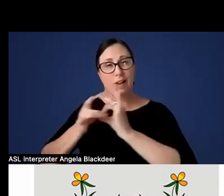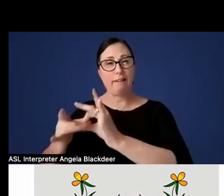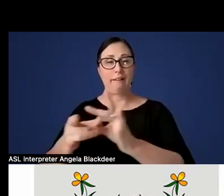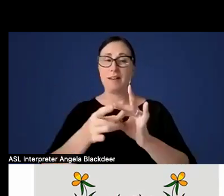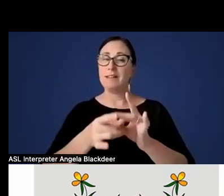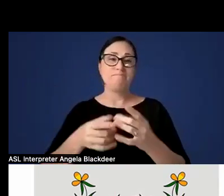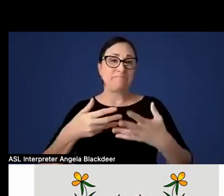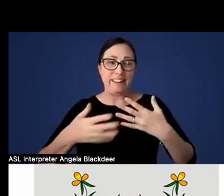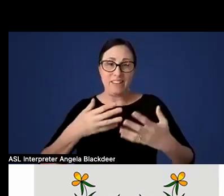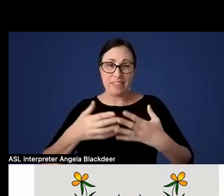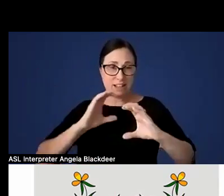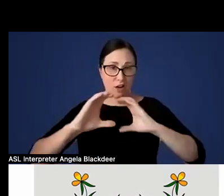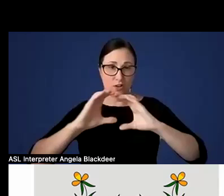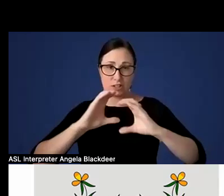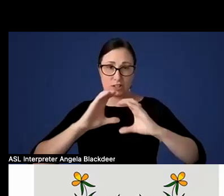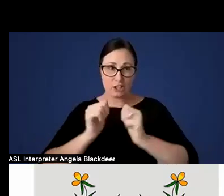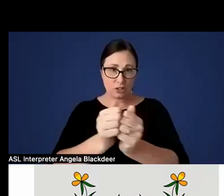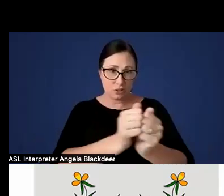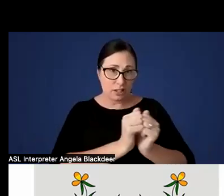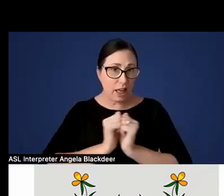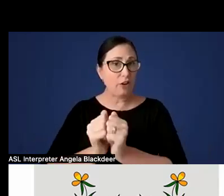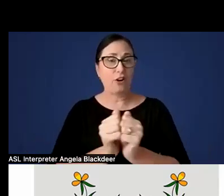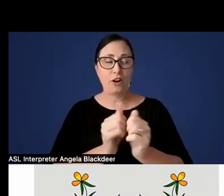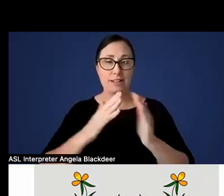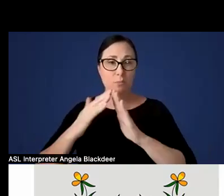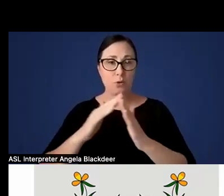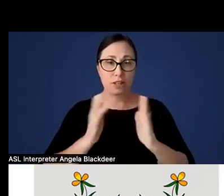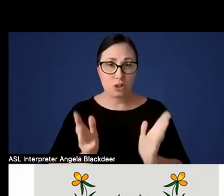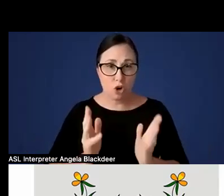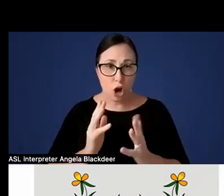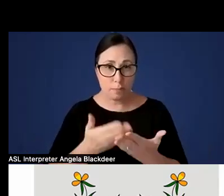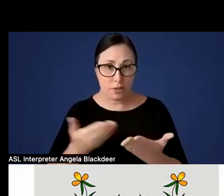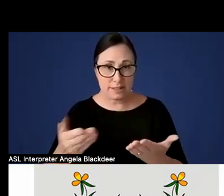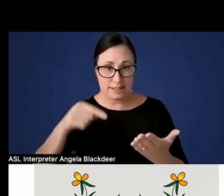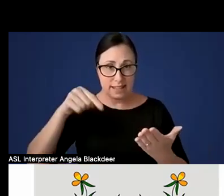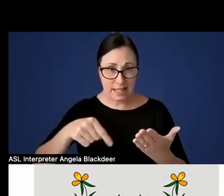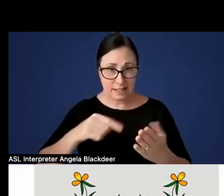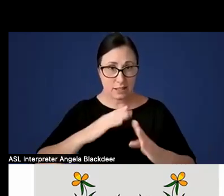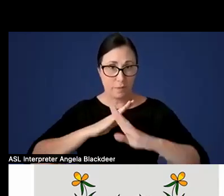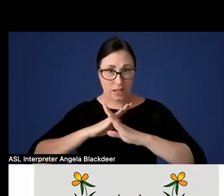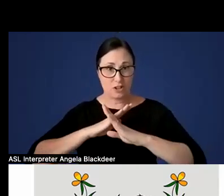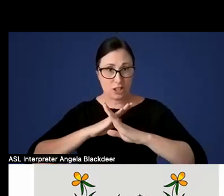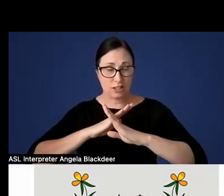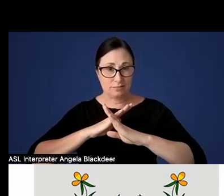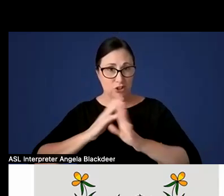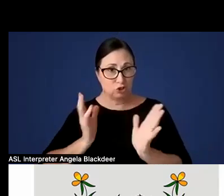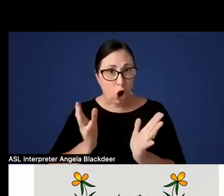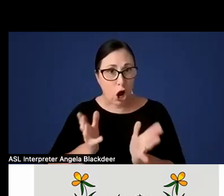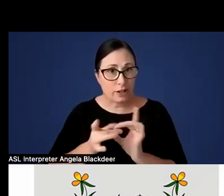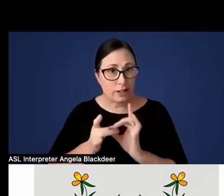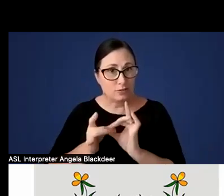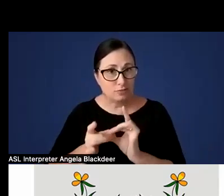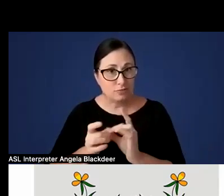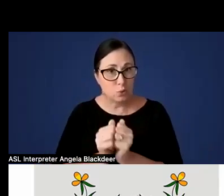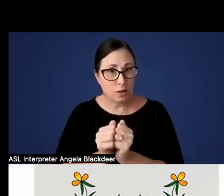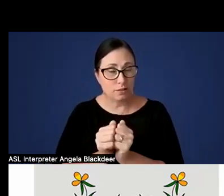right? Coming together as a community to talk about these things, like this is prevention in and of itself. And I hope, for folks